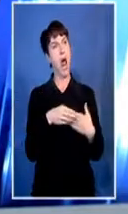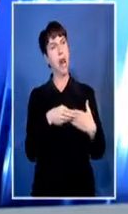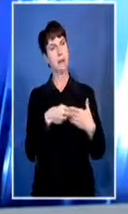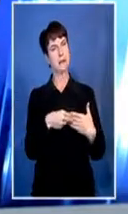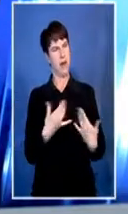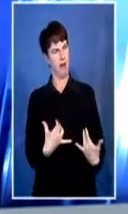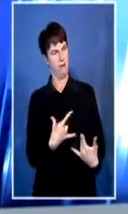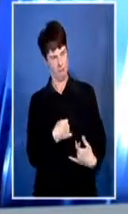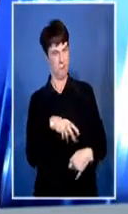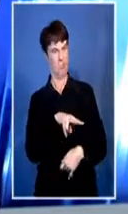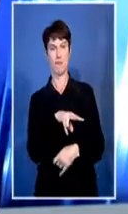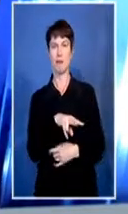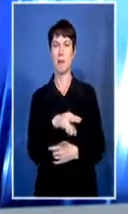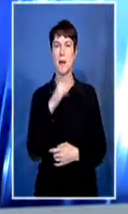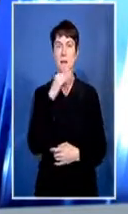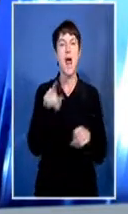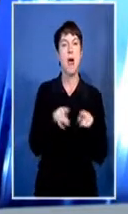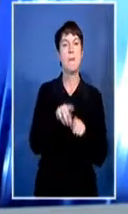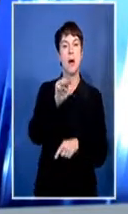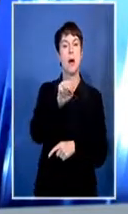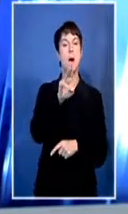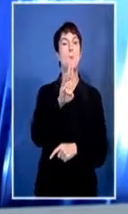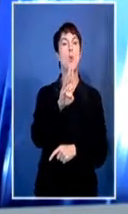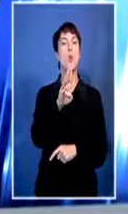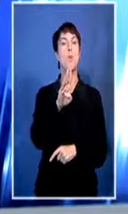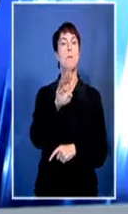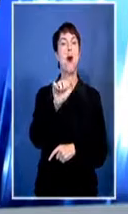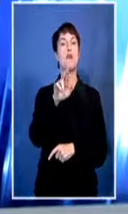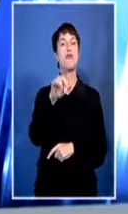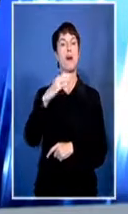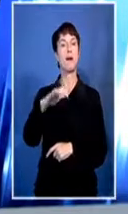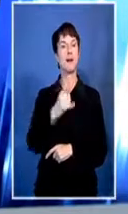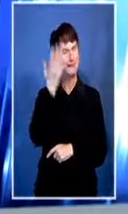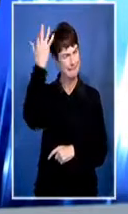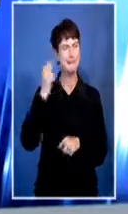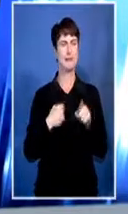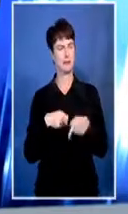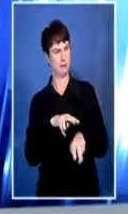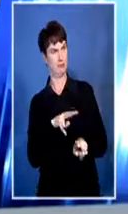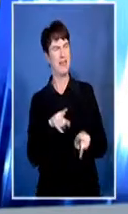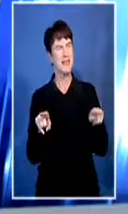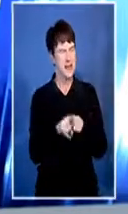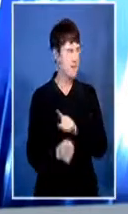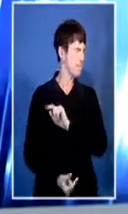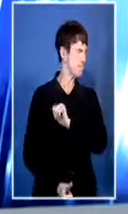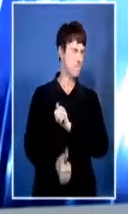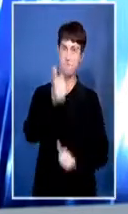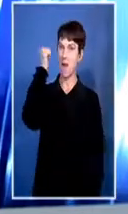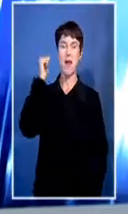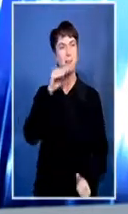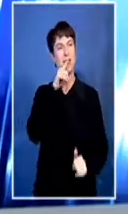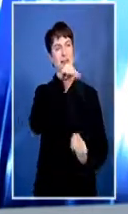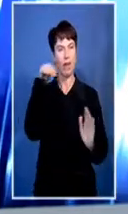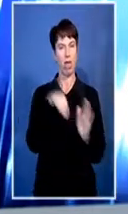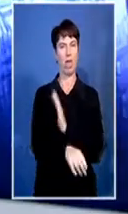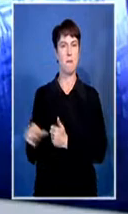This is a harking back to the Mubarak era, really. And it is very, very dismaying to see that kind of retrogression, as